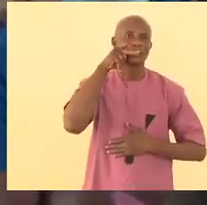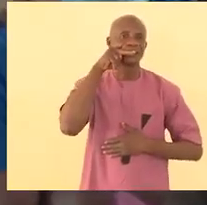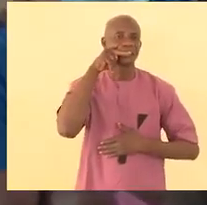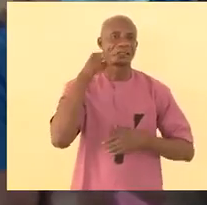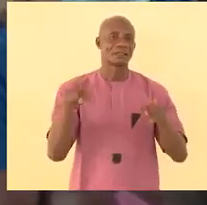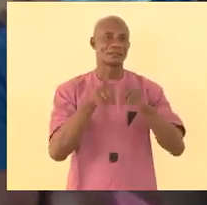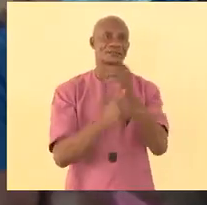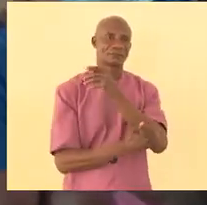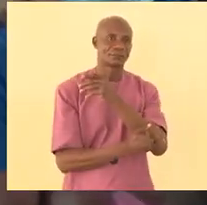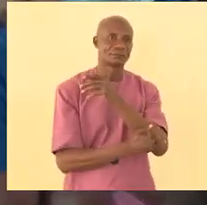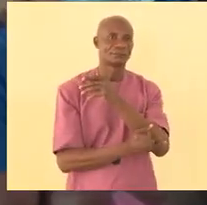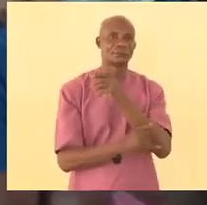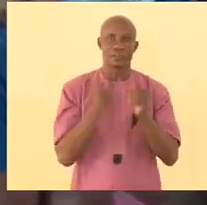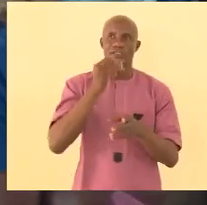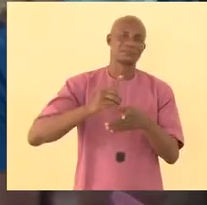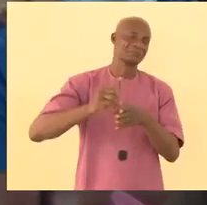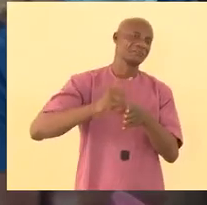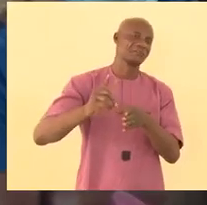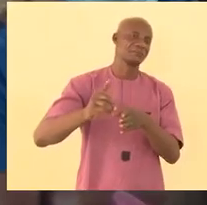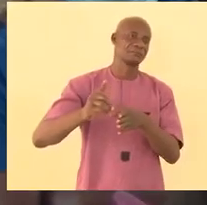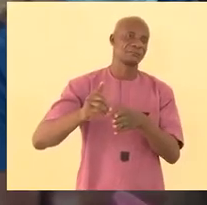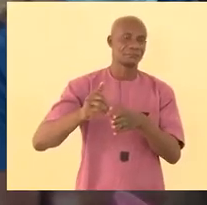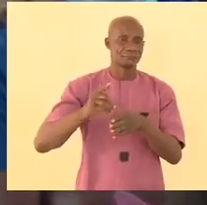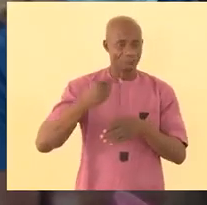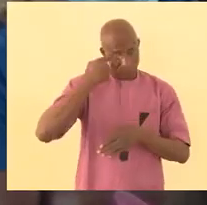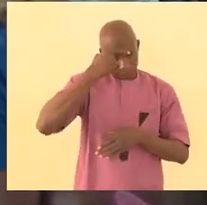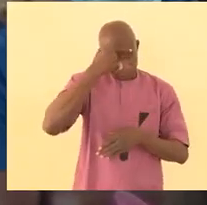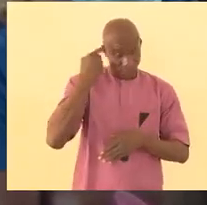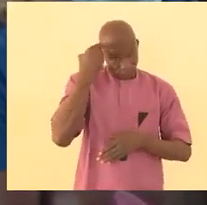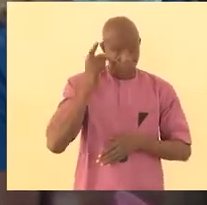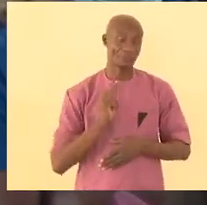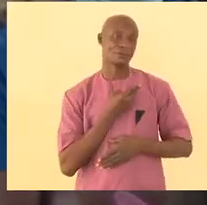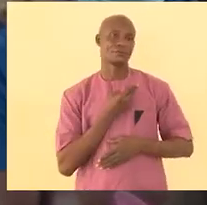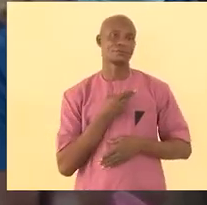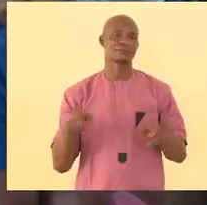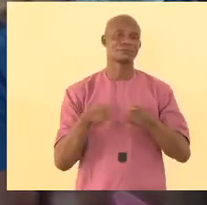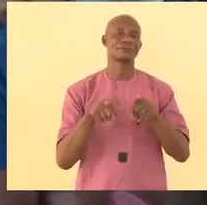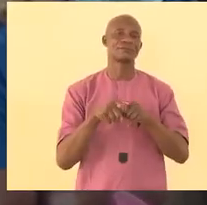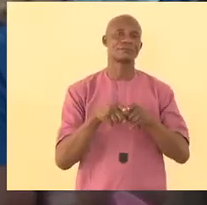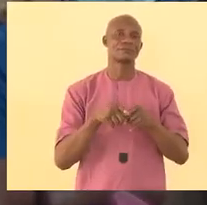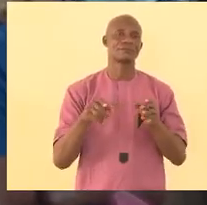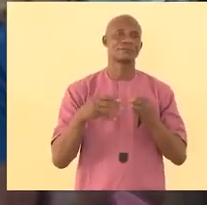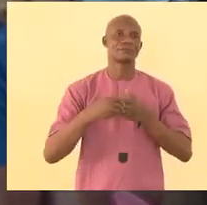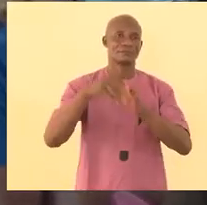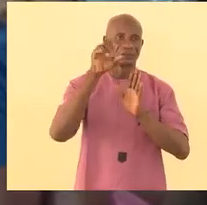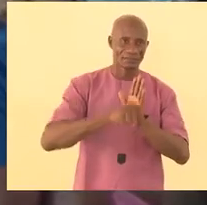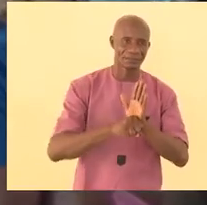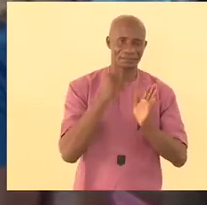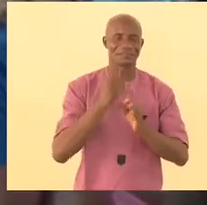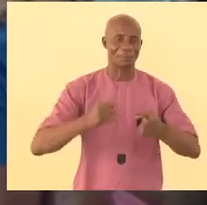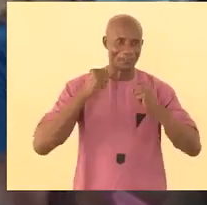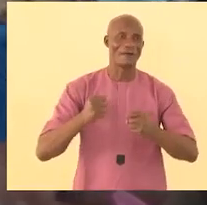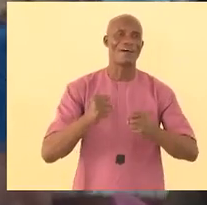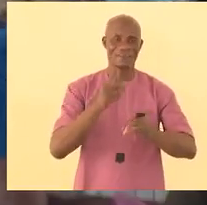Nigerian society is so divided. Because for us in Nigeria, leadership is about power. Leadership is